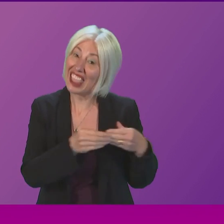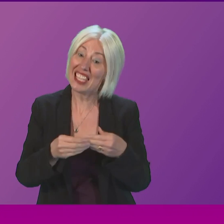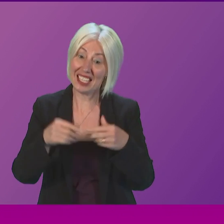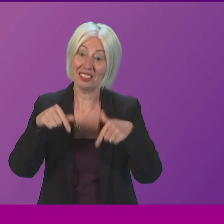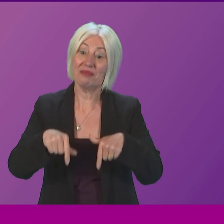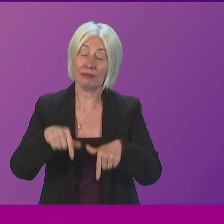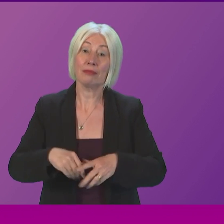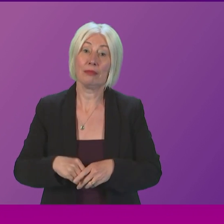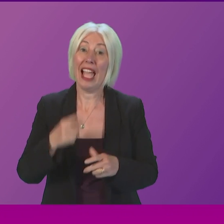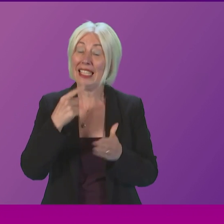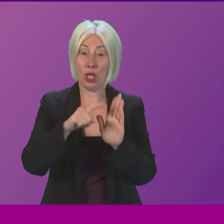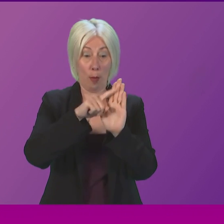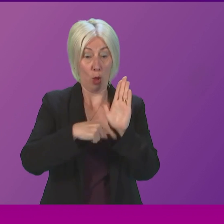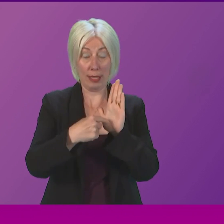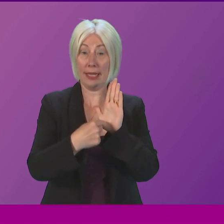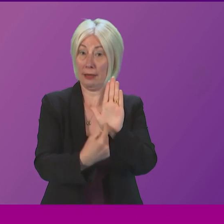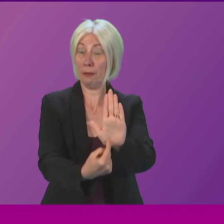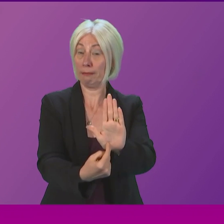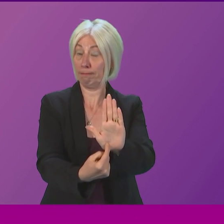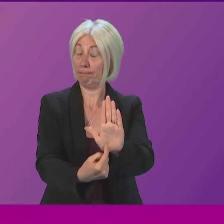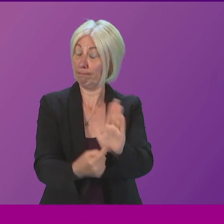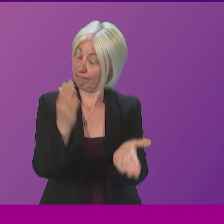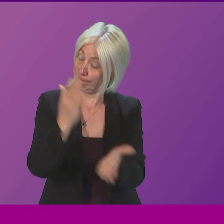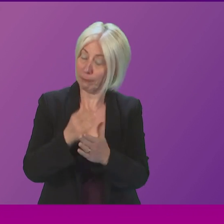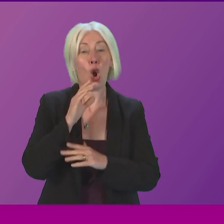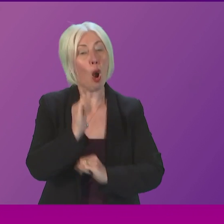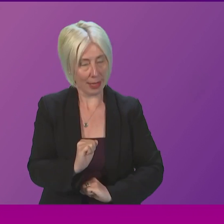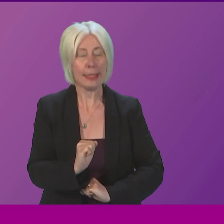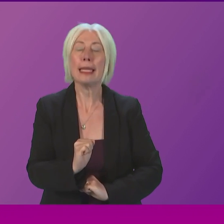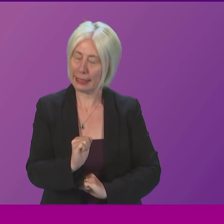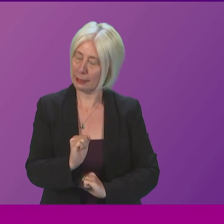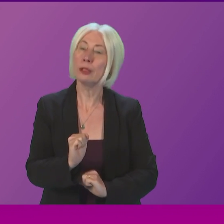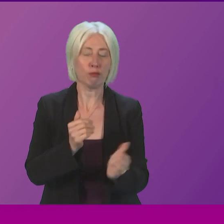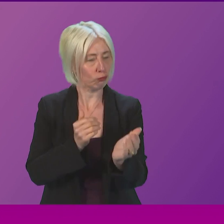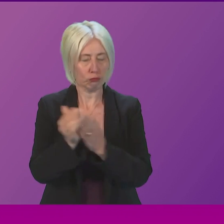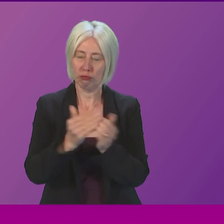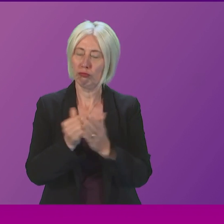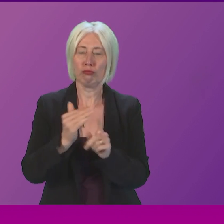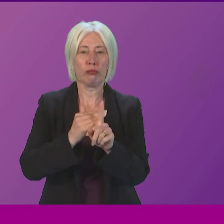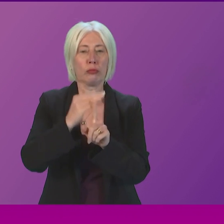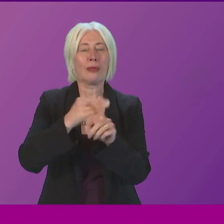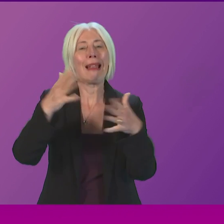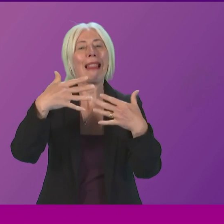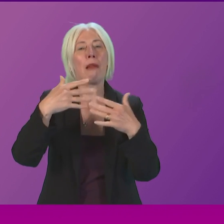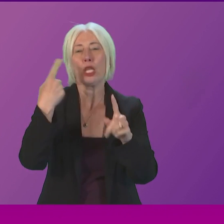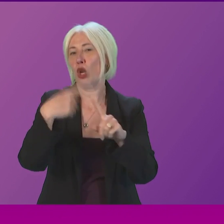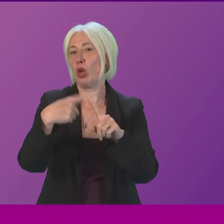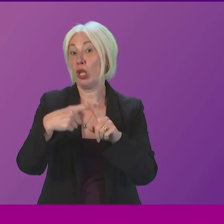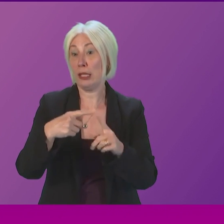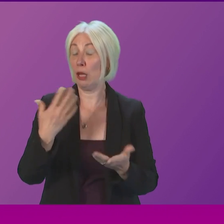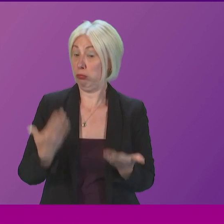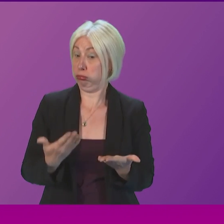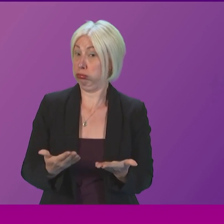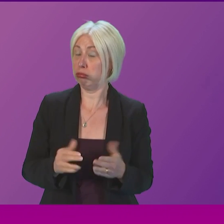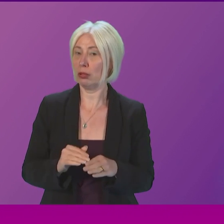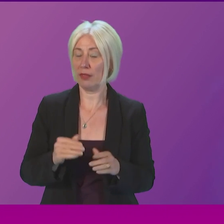that. As set out in the policy perspective, I'm absolutely committed to tackling the climate emergency urgently and fairly. This